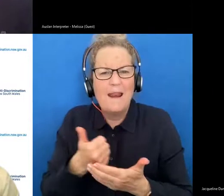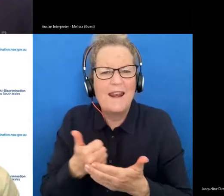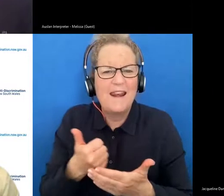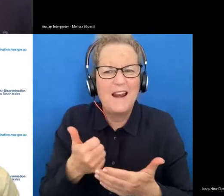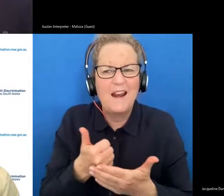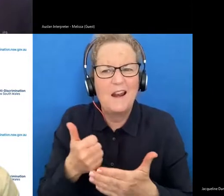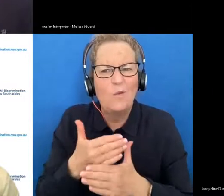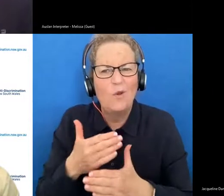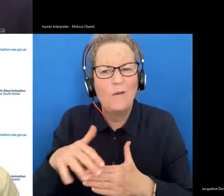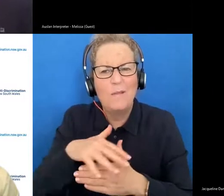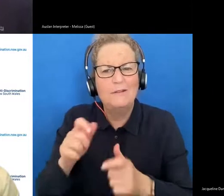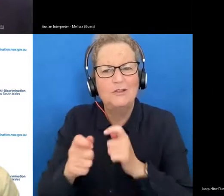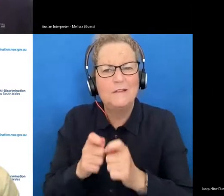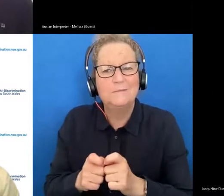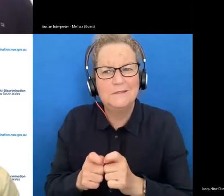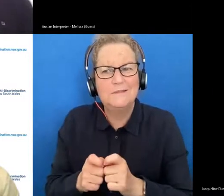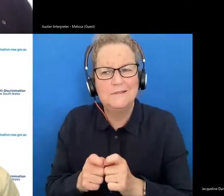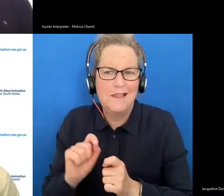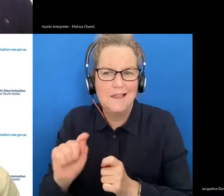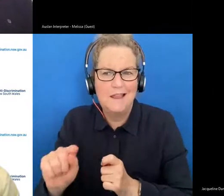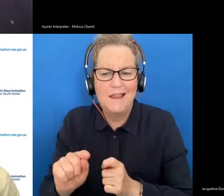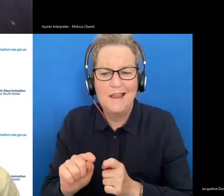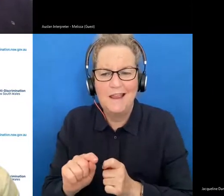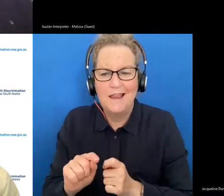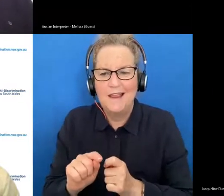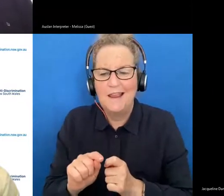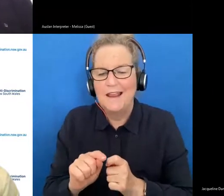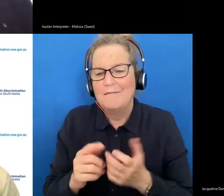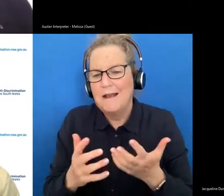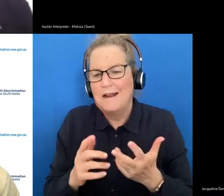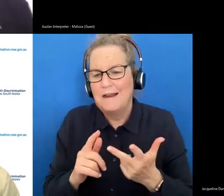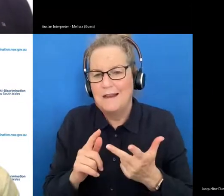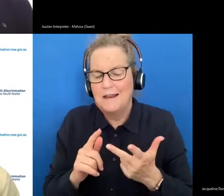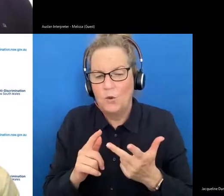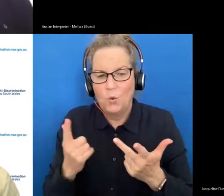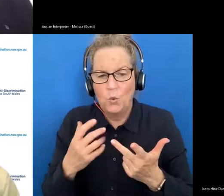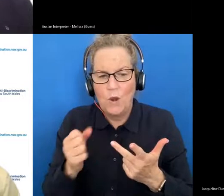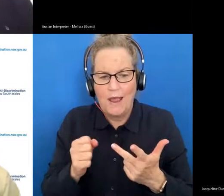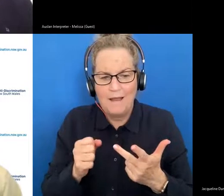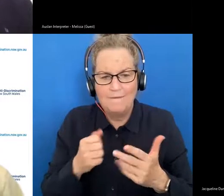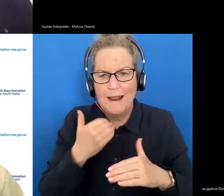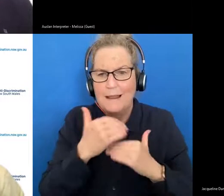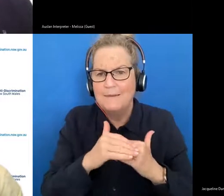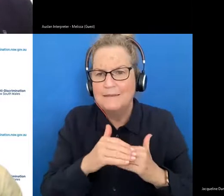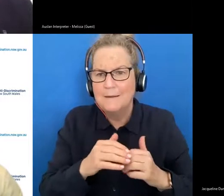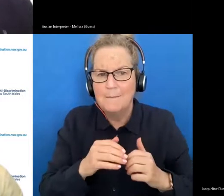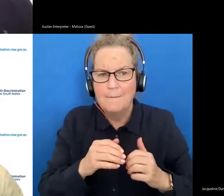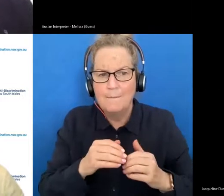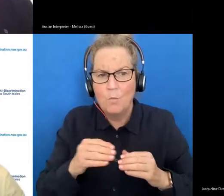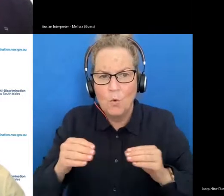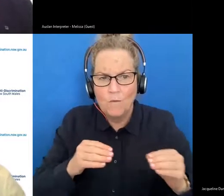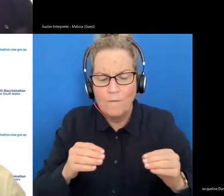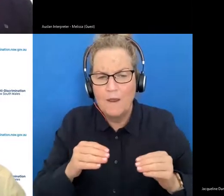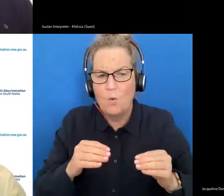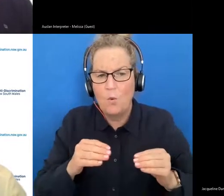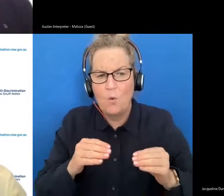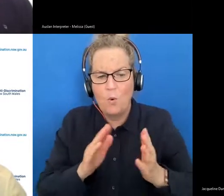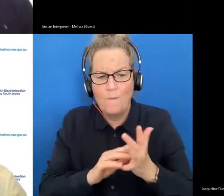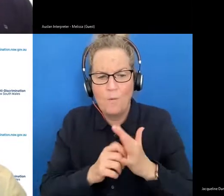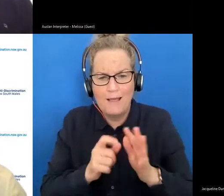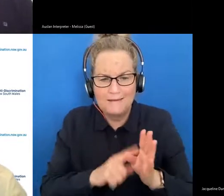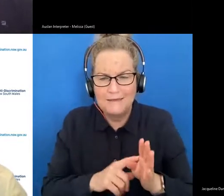but in particular for a person with restricted mobility or movement, or for a person who is deaf